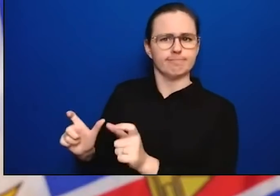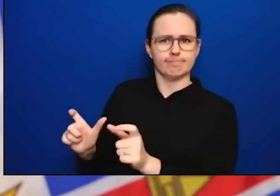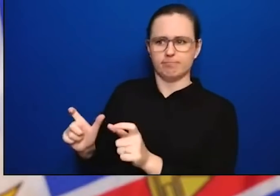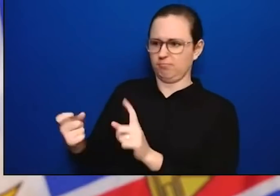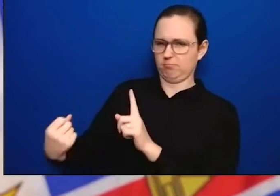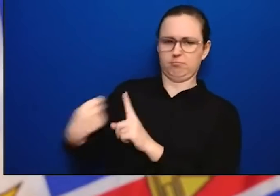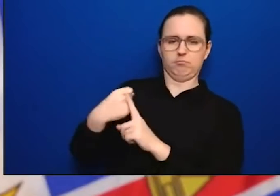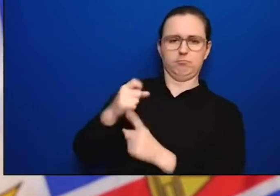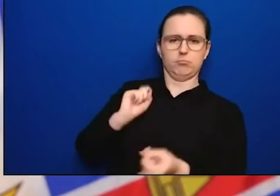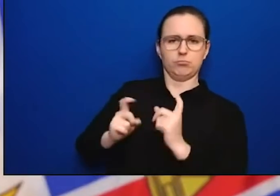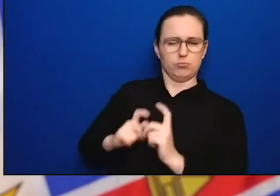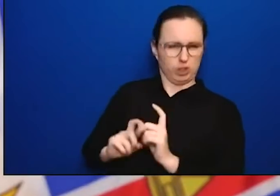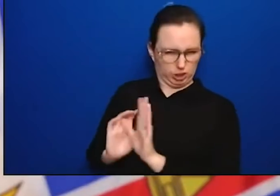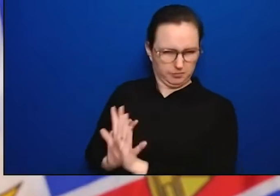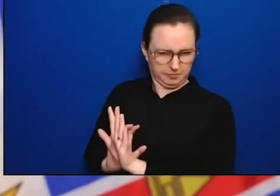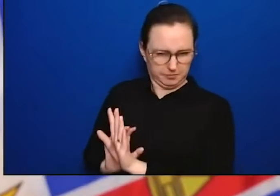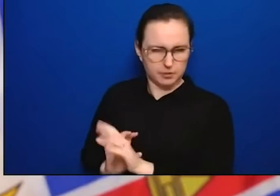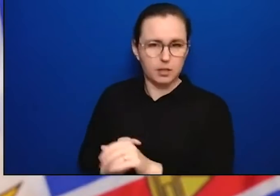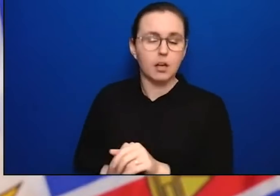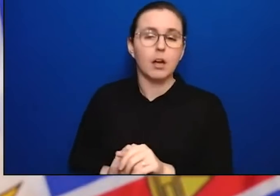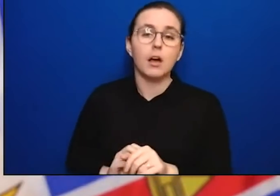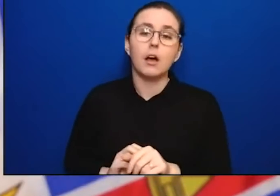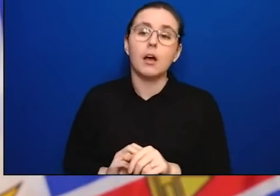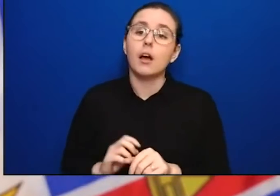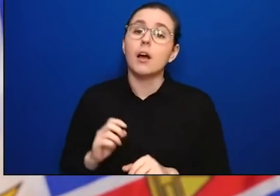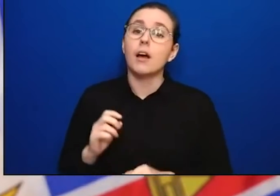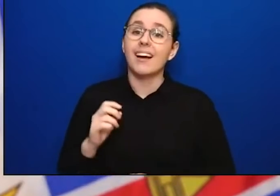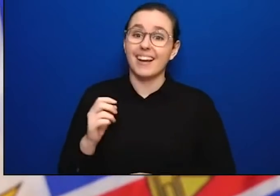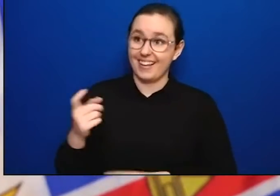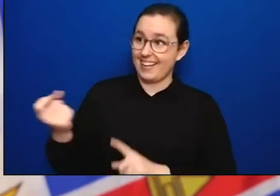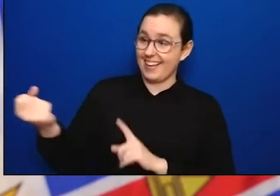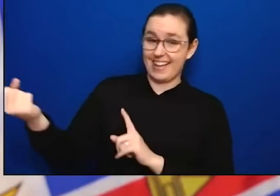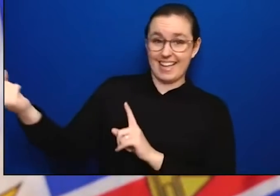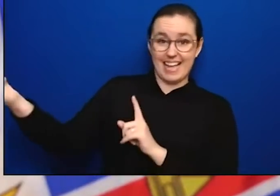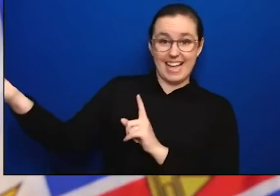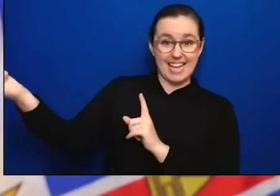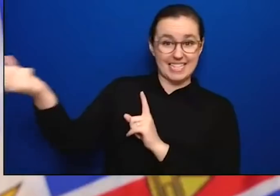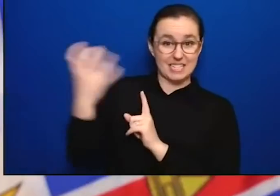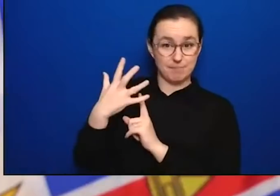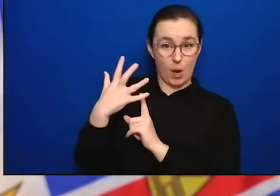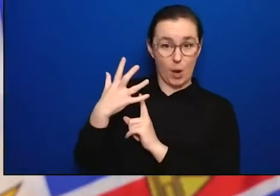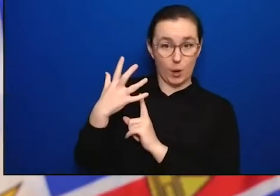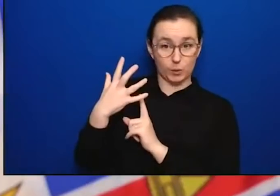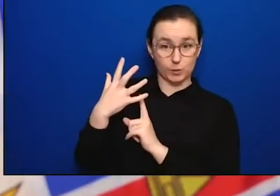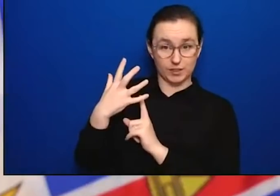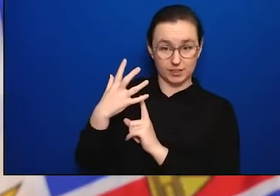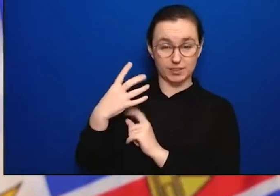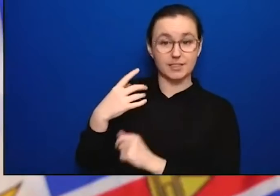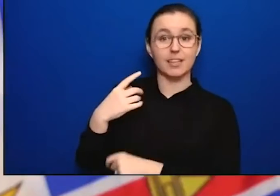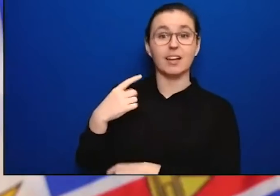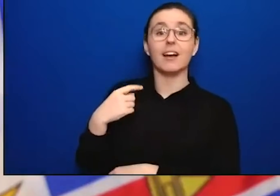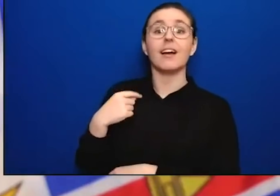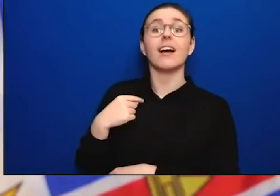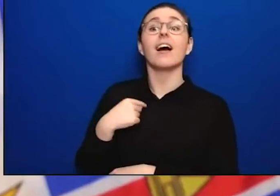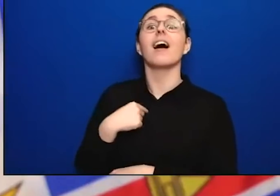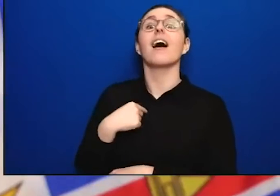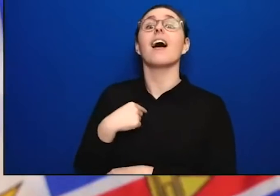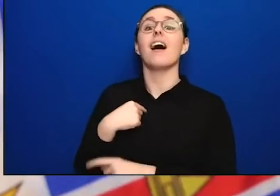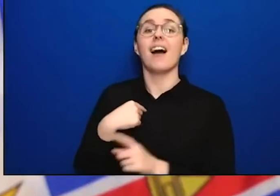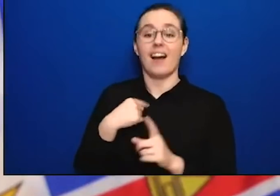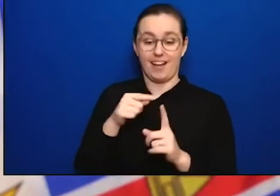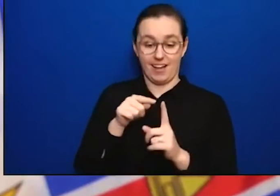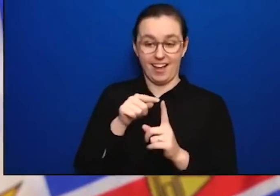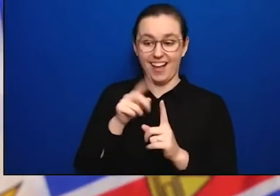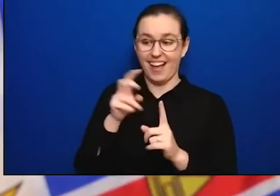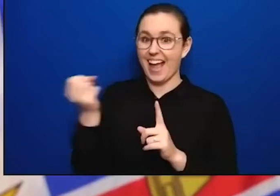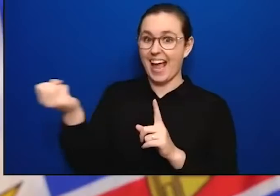have used quite extensively over the past 2 years. In particular, with that shorter incubation period and what we call